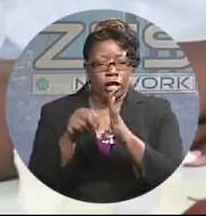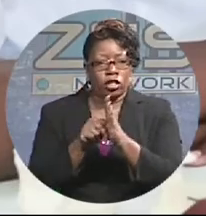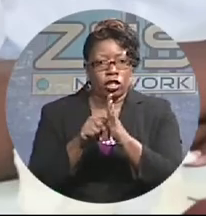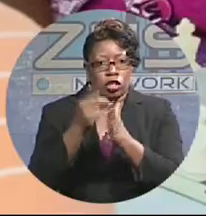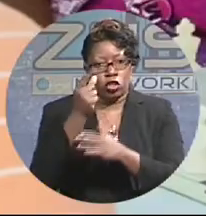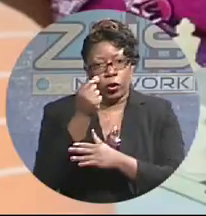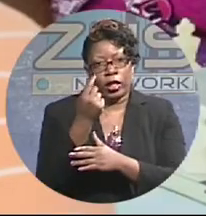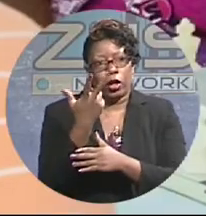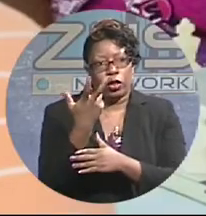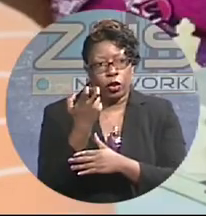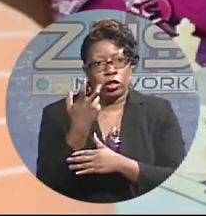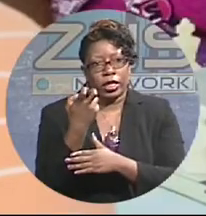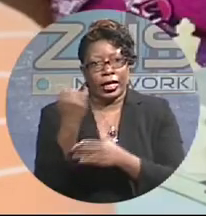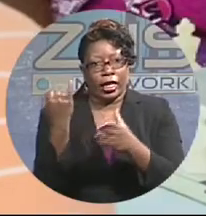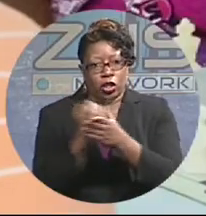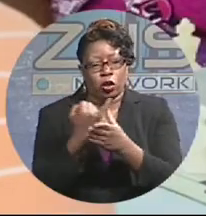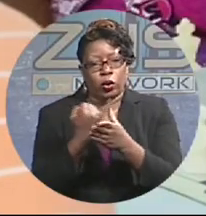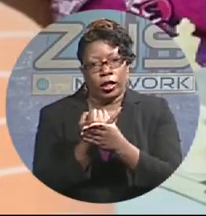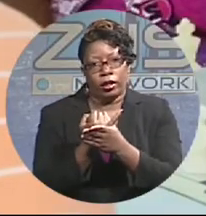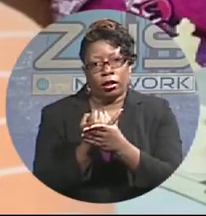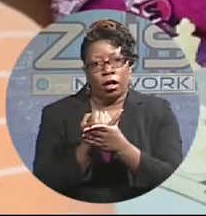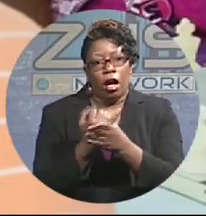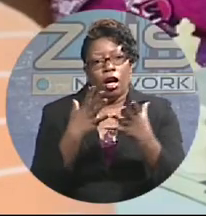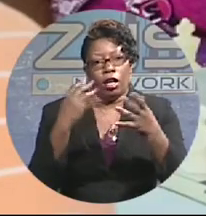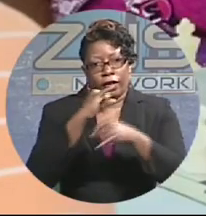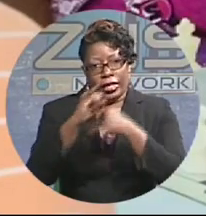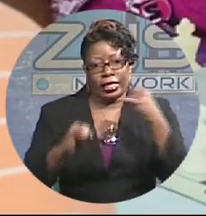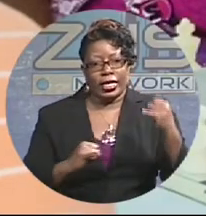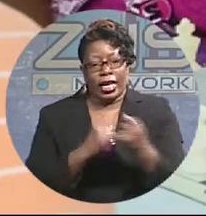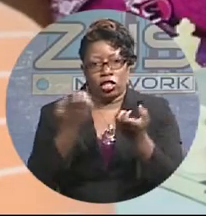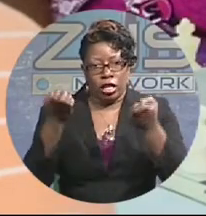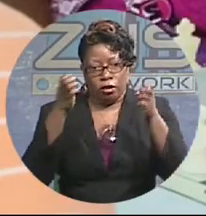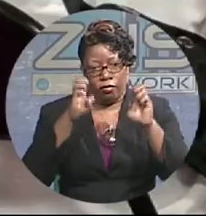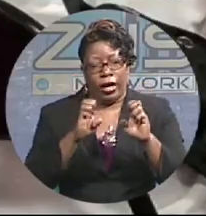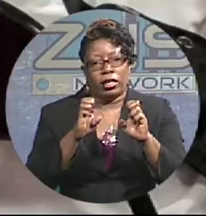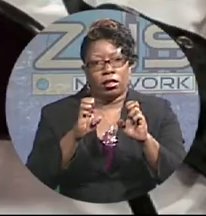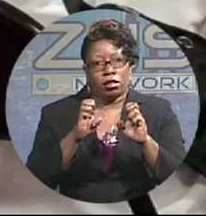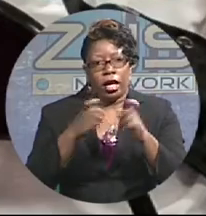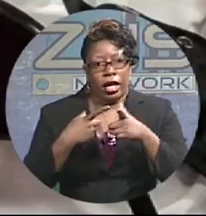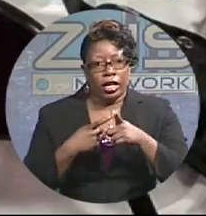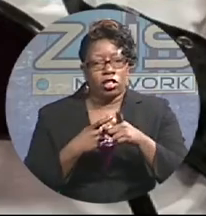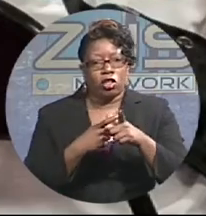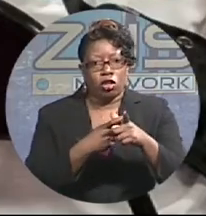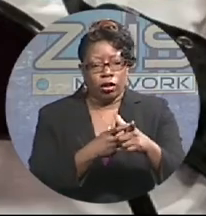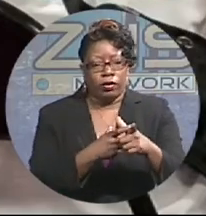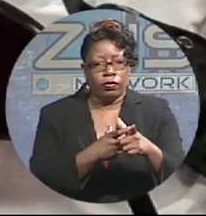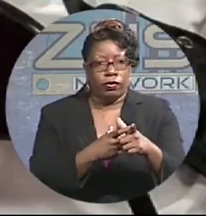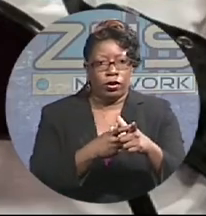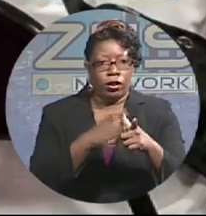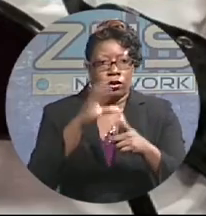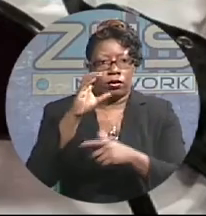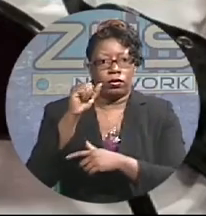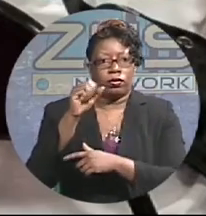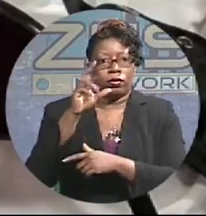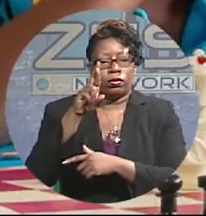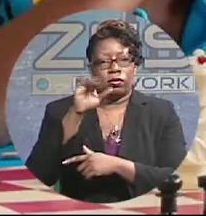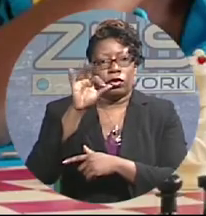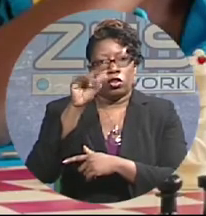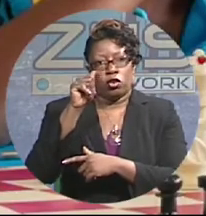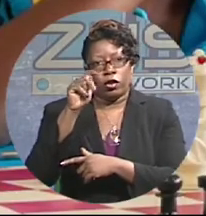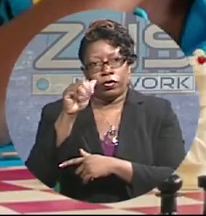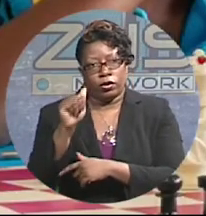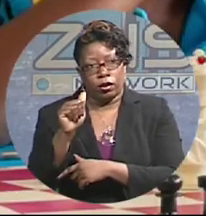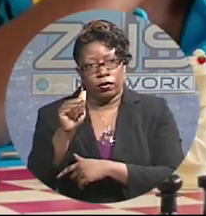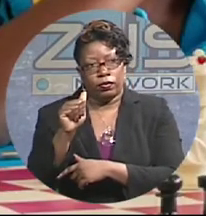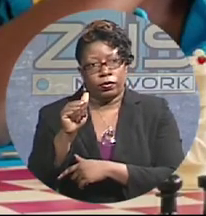2013 calendar, which included a number of international events such as Carifta and the CAC Youth Festival, where Nathan Smith captured